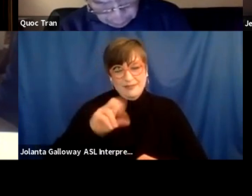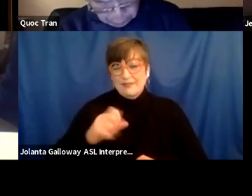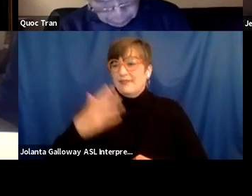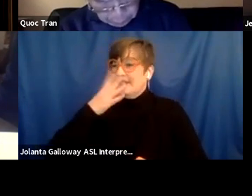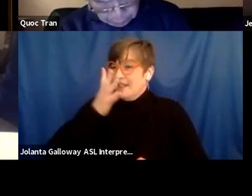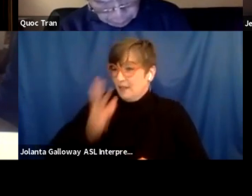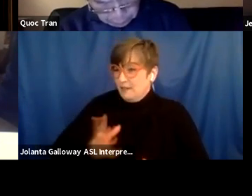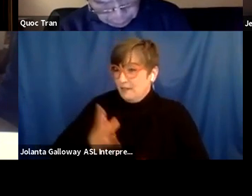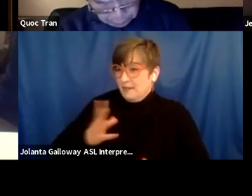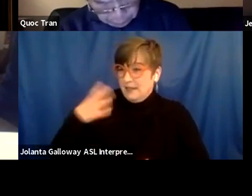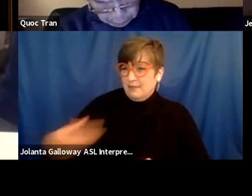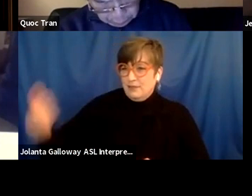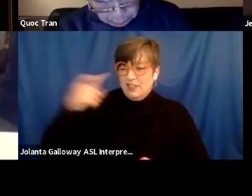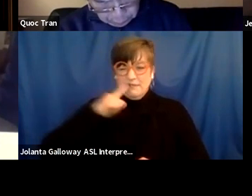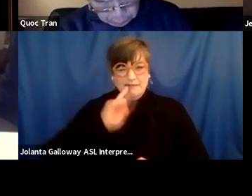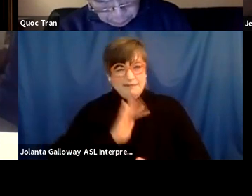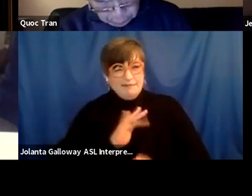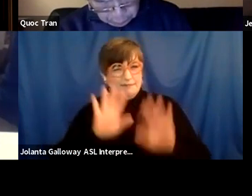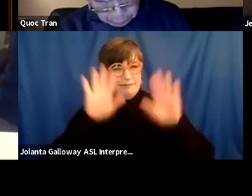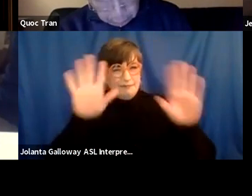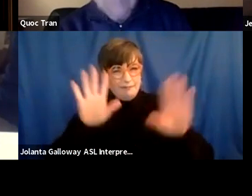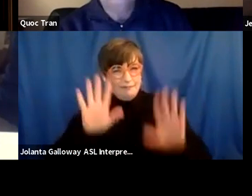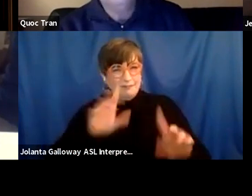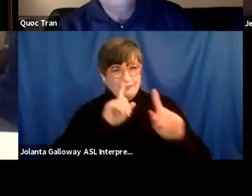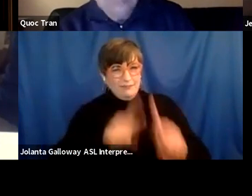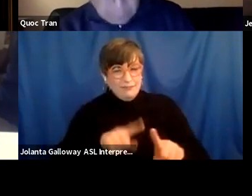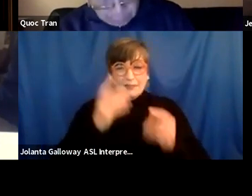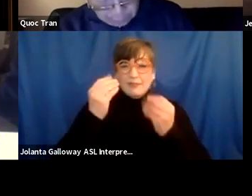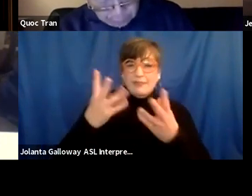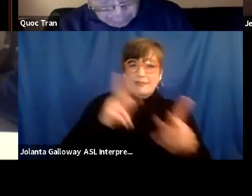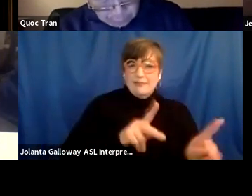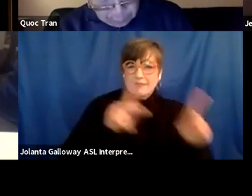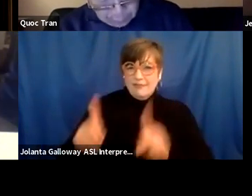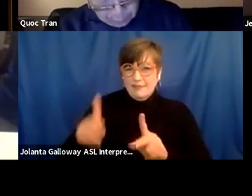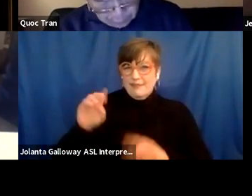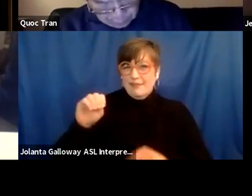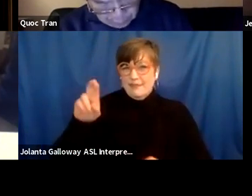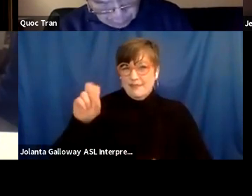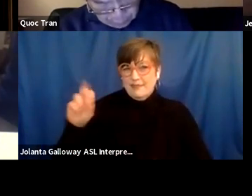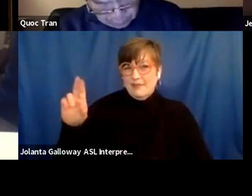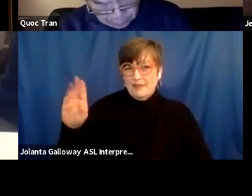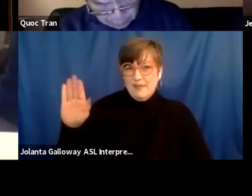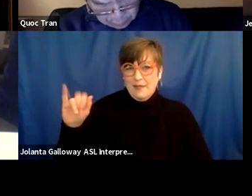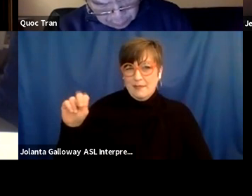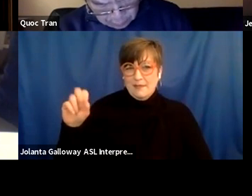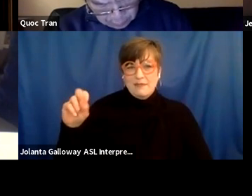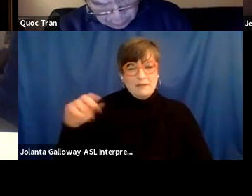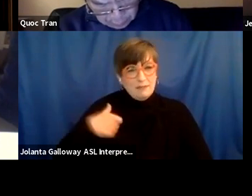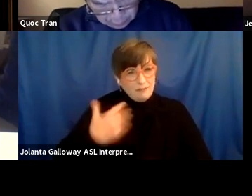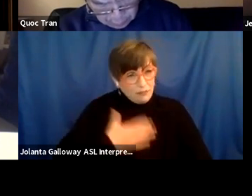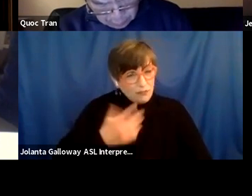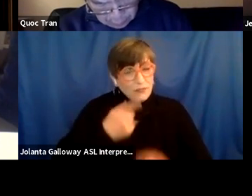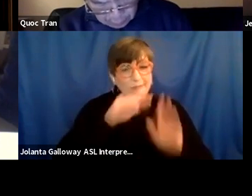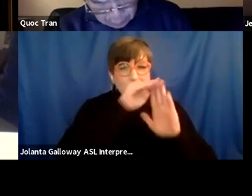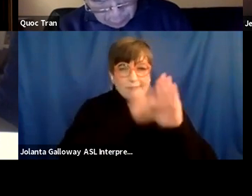really appreciate the detail. And like Mrs. Robinson, I particularly appreciate the use of data, putting up front and allowing us